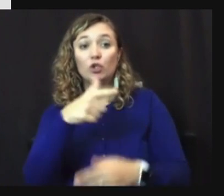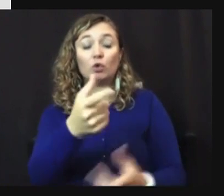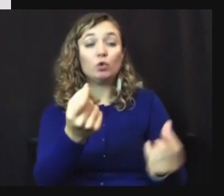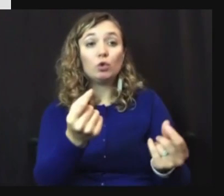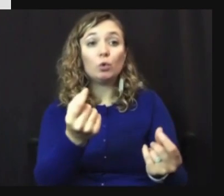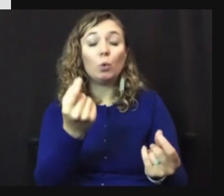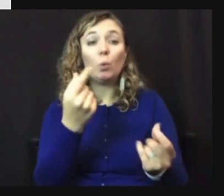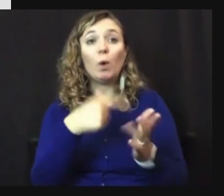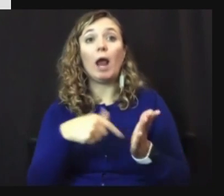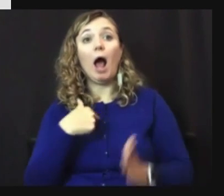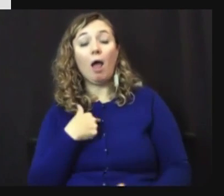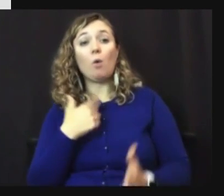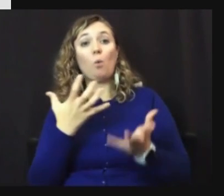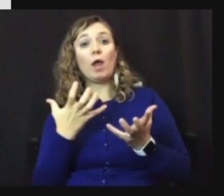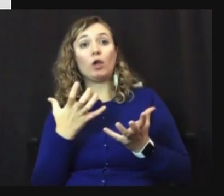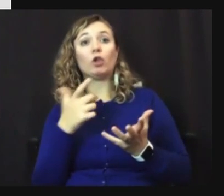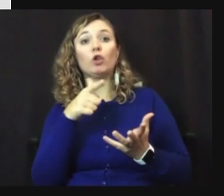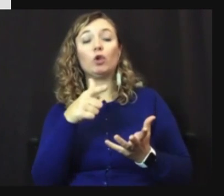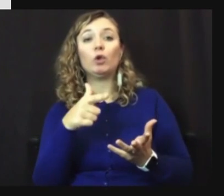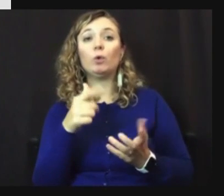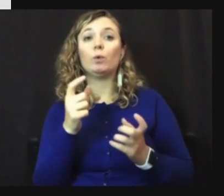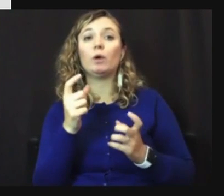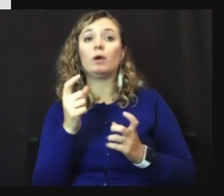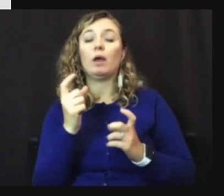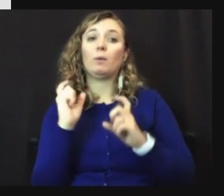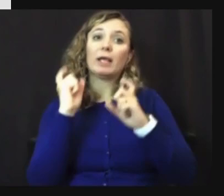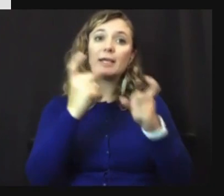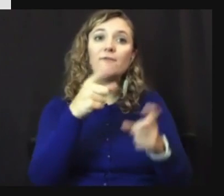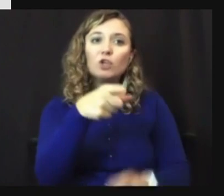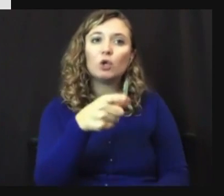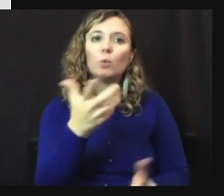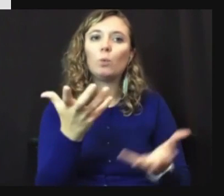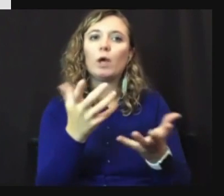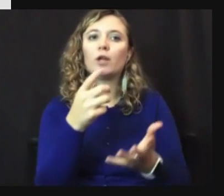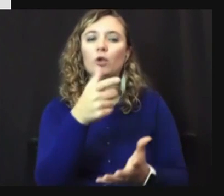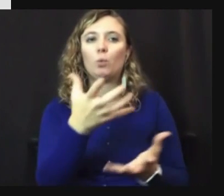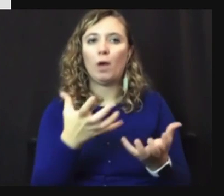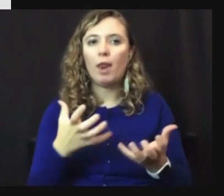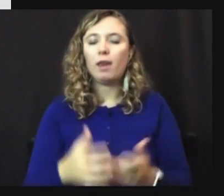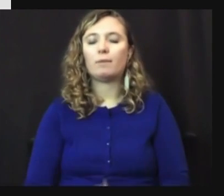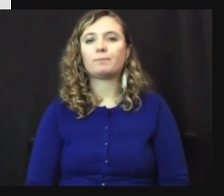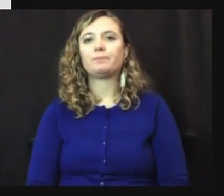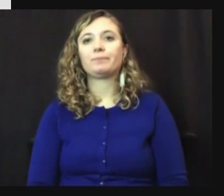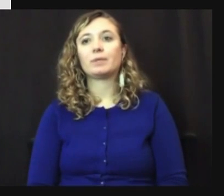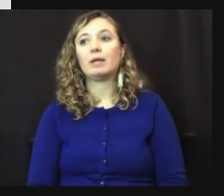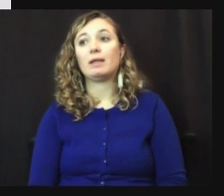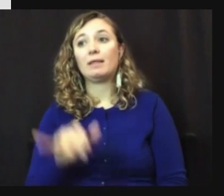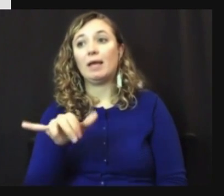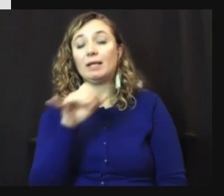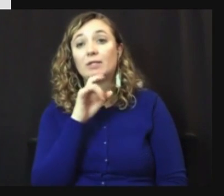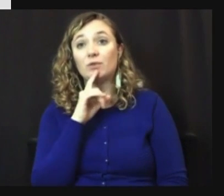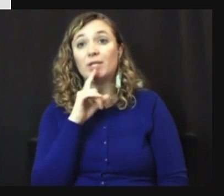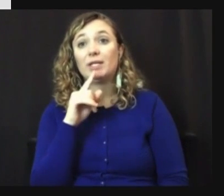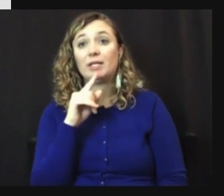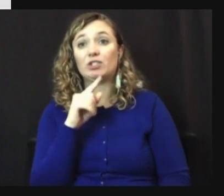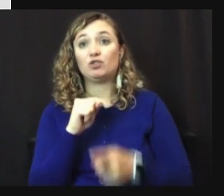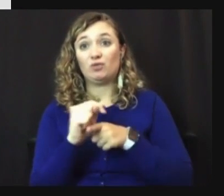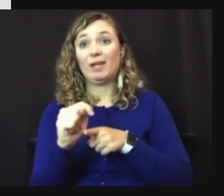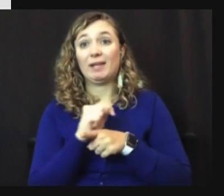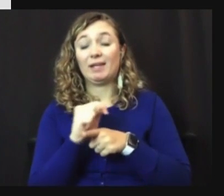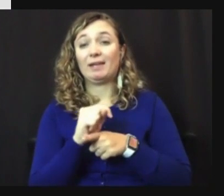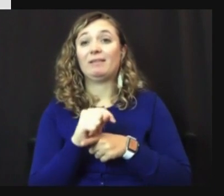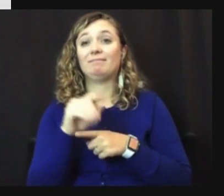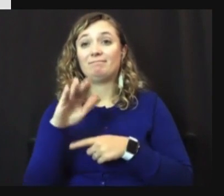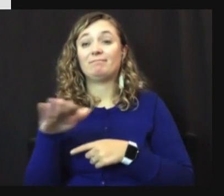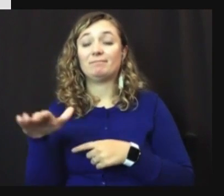And we will start the cycle over again. This is how we end up training an autistic child, right? And if the child